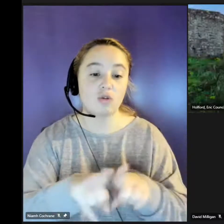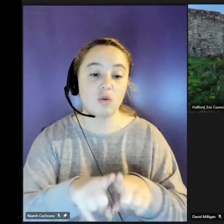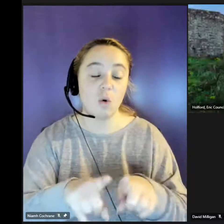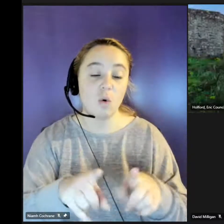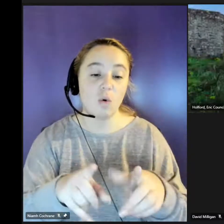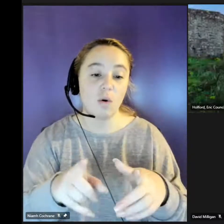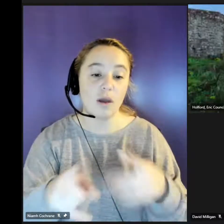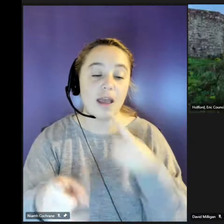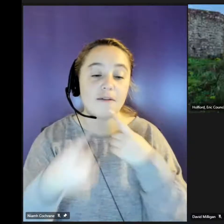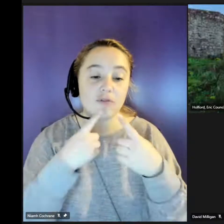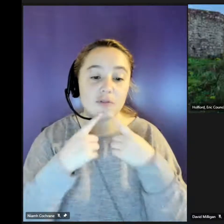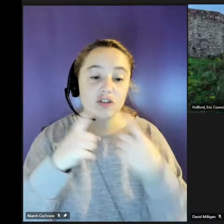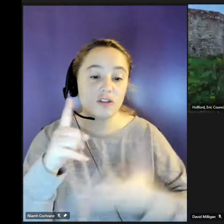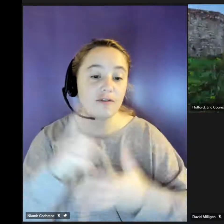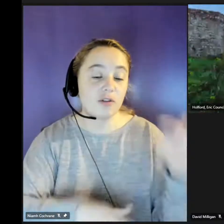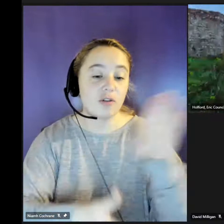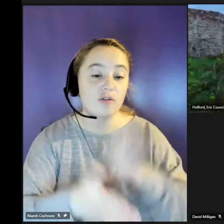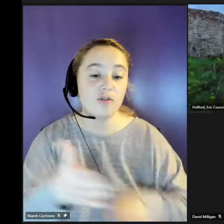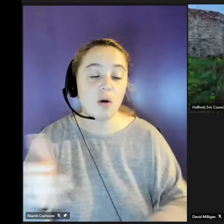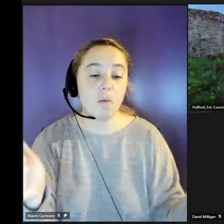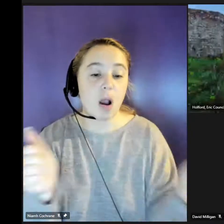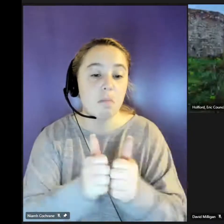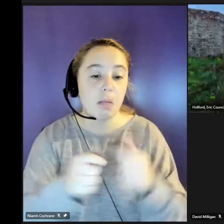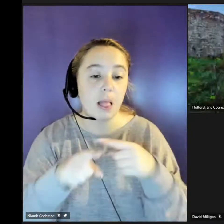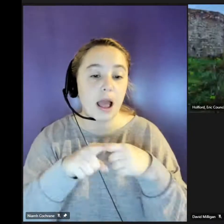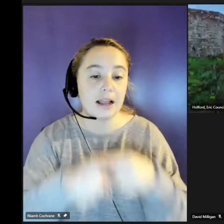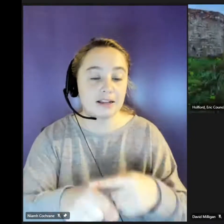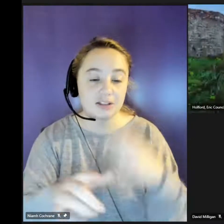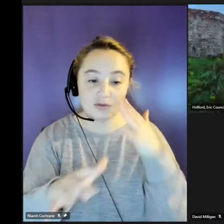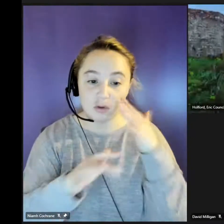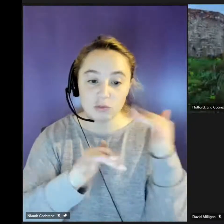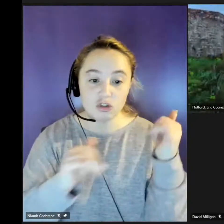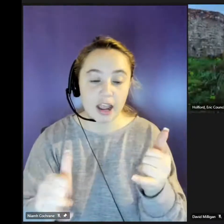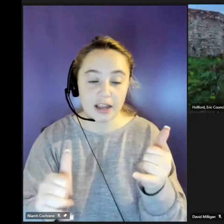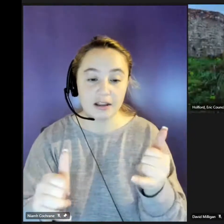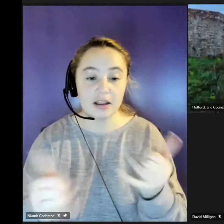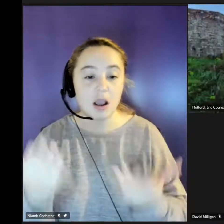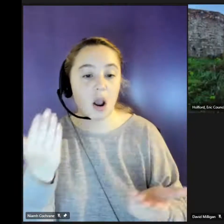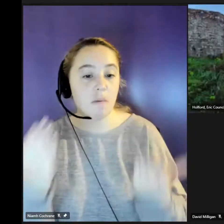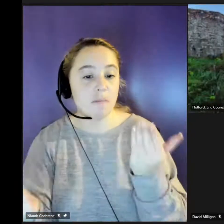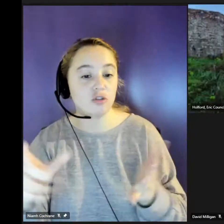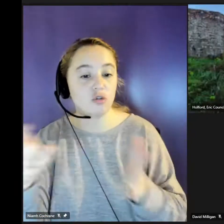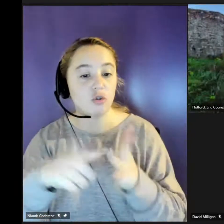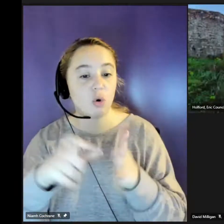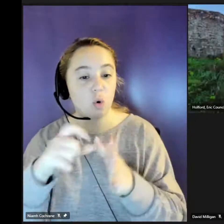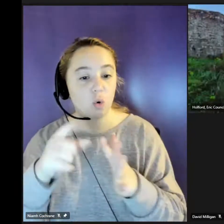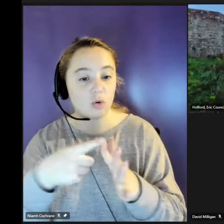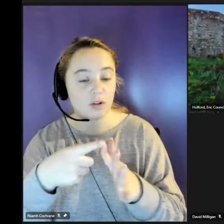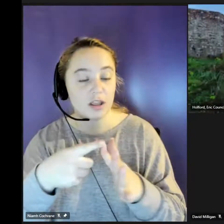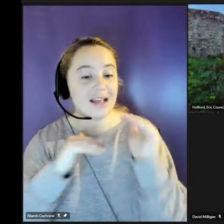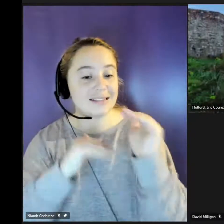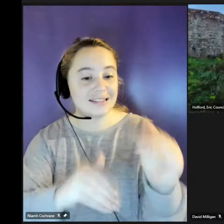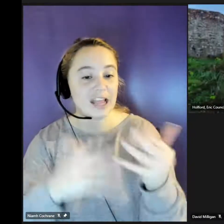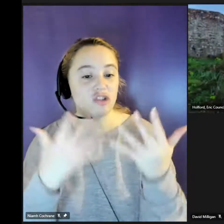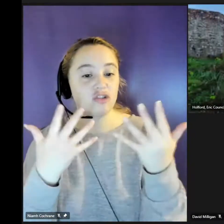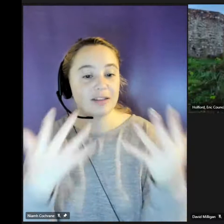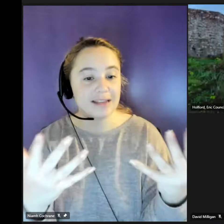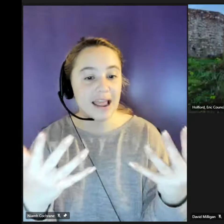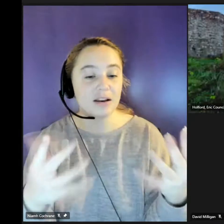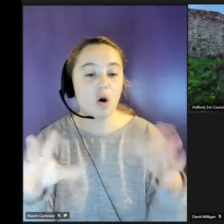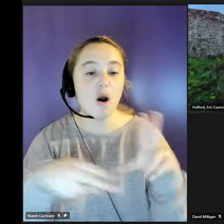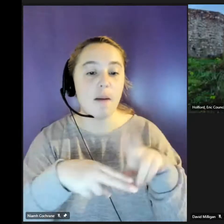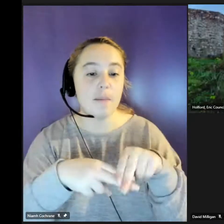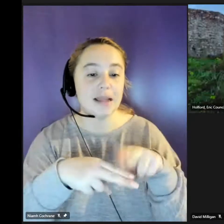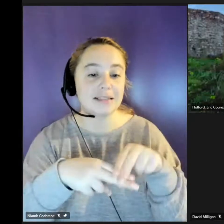from the annual compliance of the check against the code, and this is set out in section 10 of the